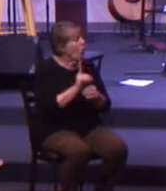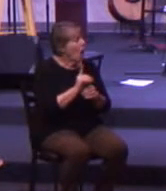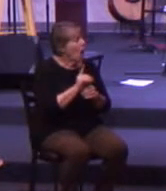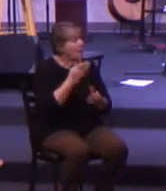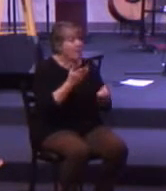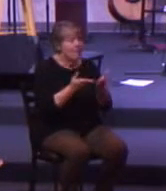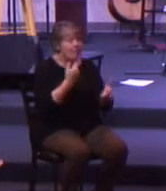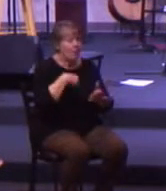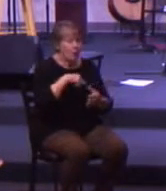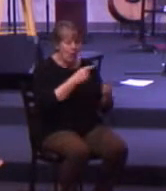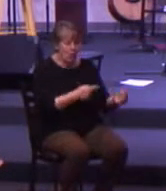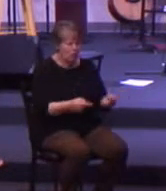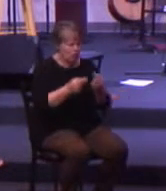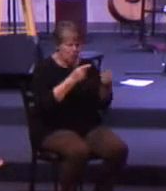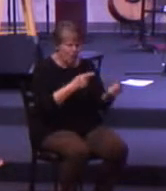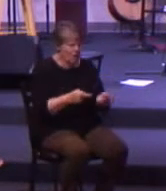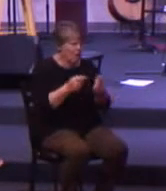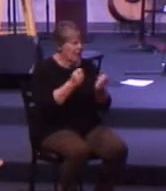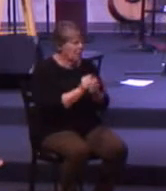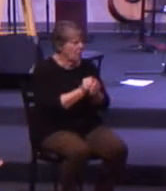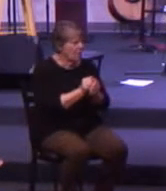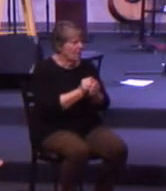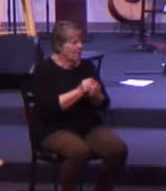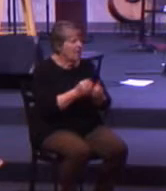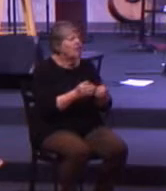That like the Egyptians, we might be